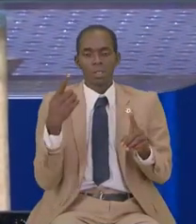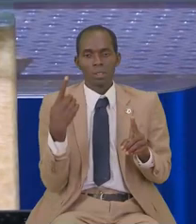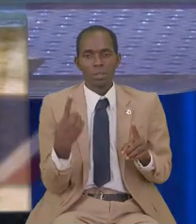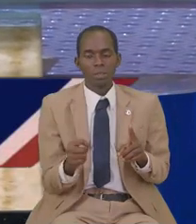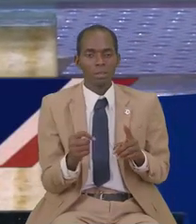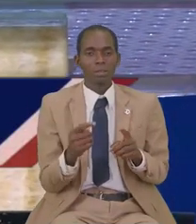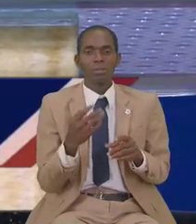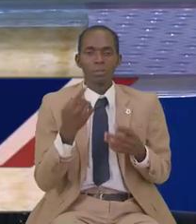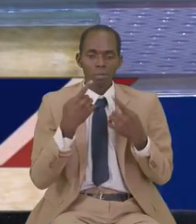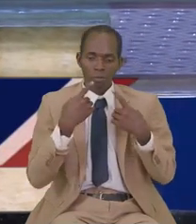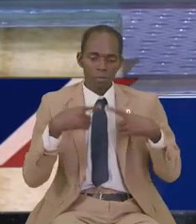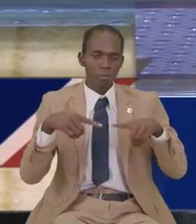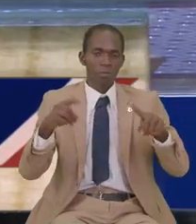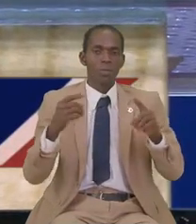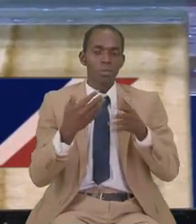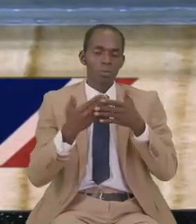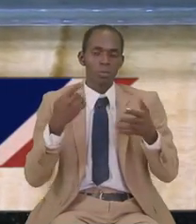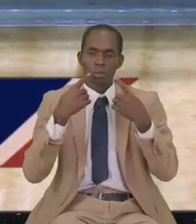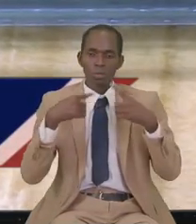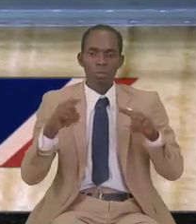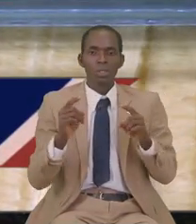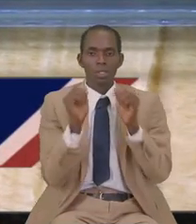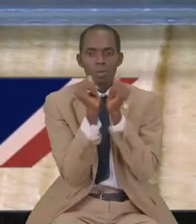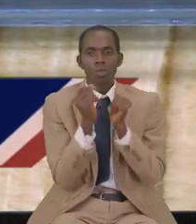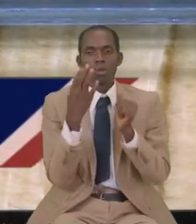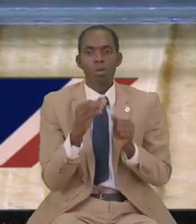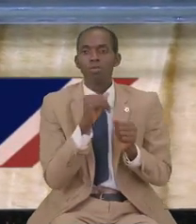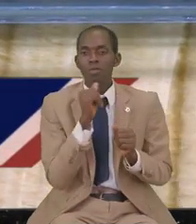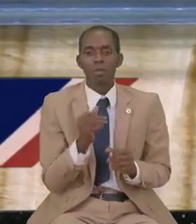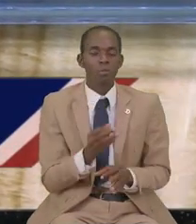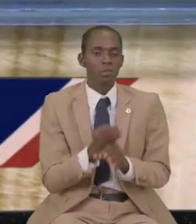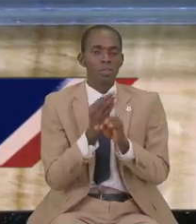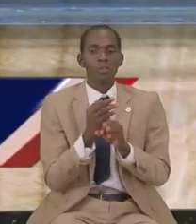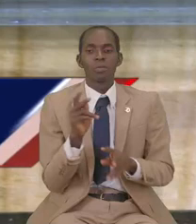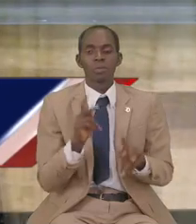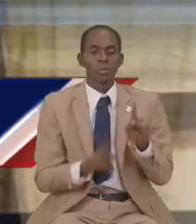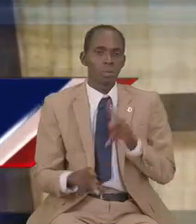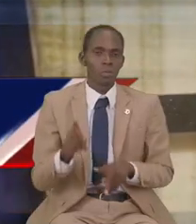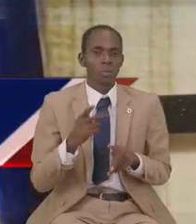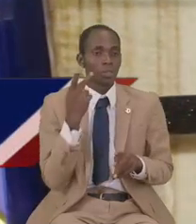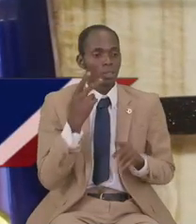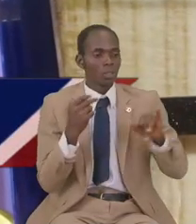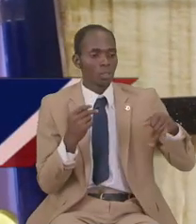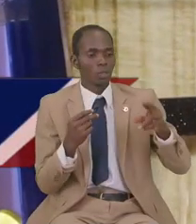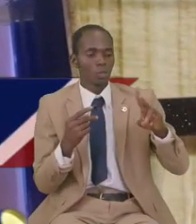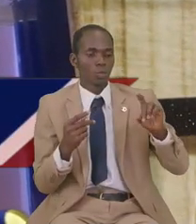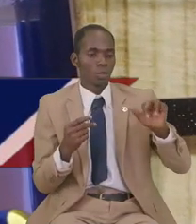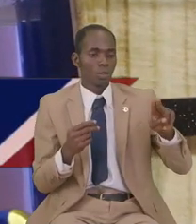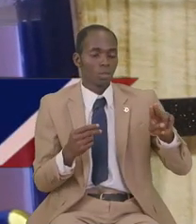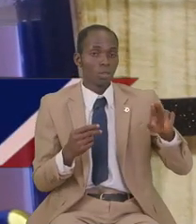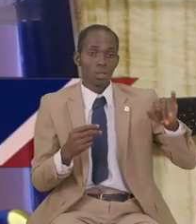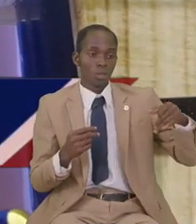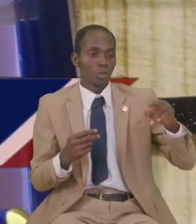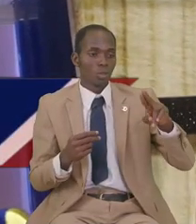captivity of unfaithful people. Now, Judah should not pretend that he didn't know